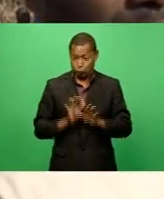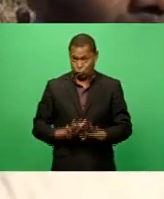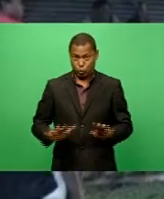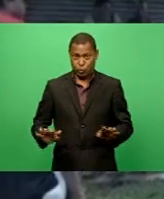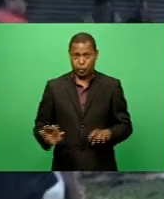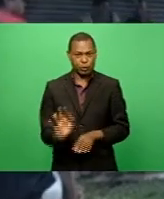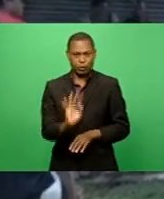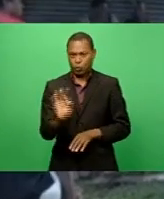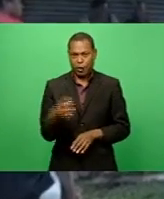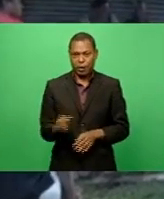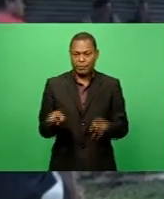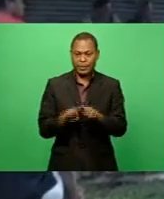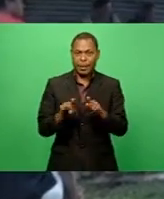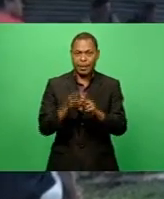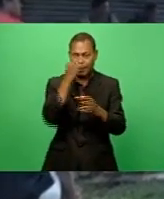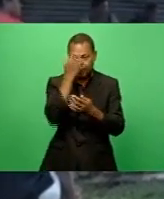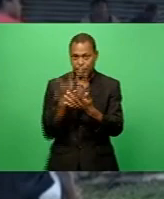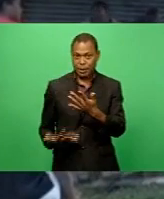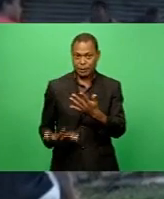now.